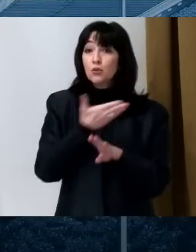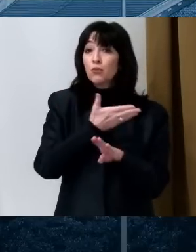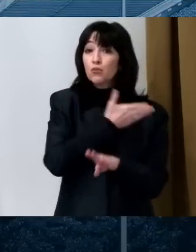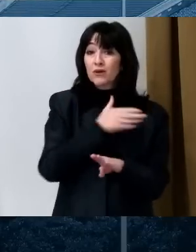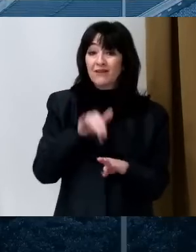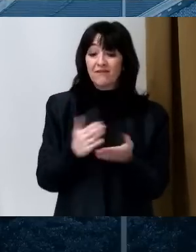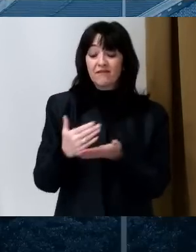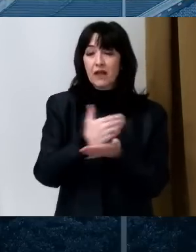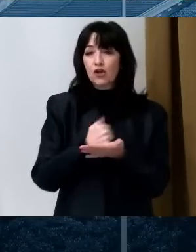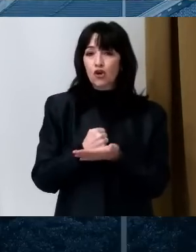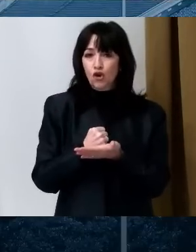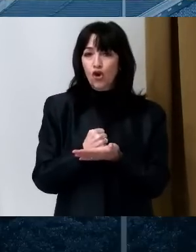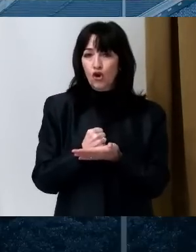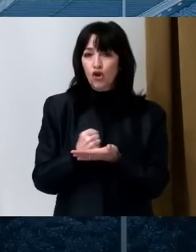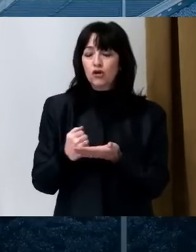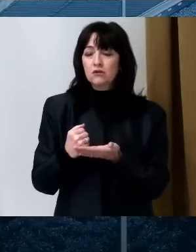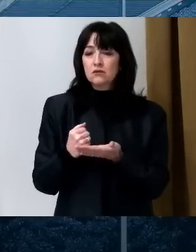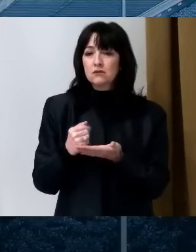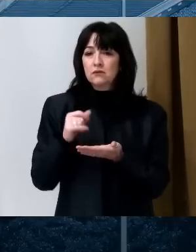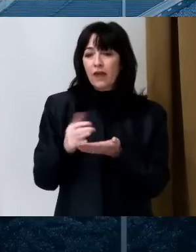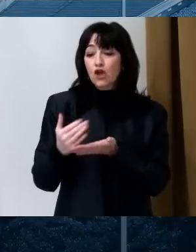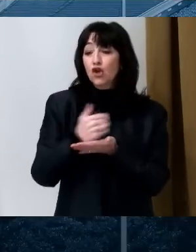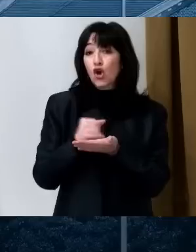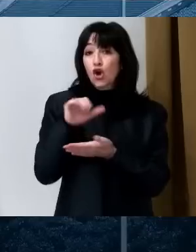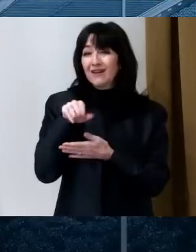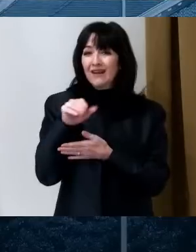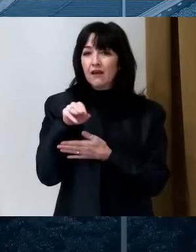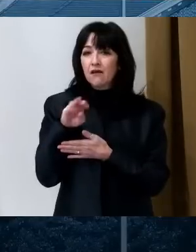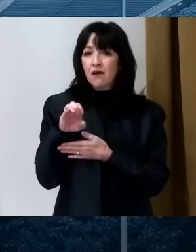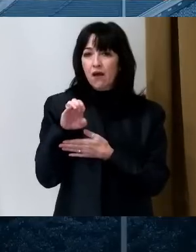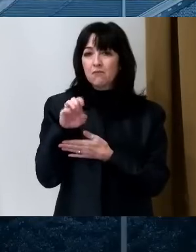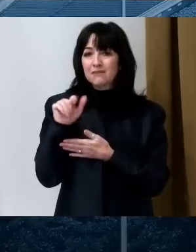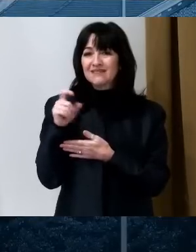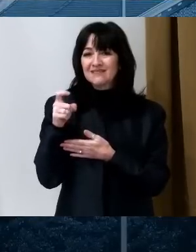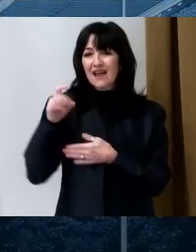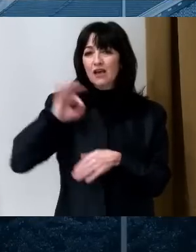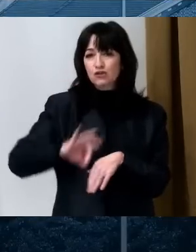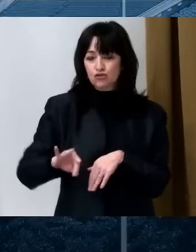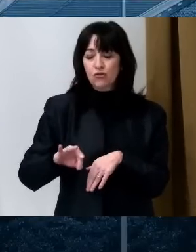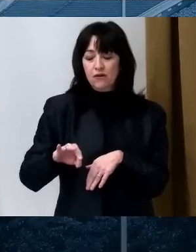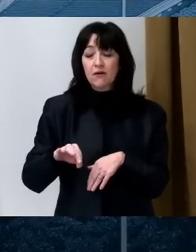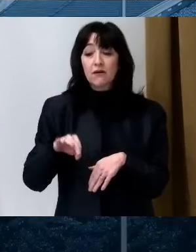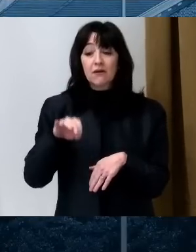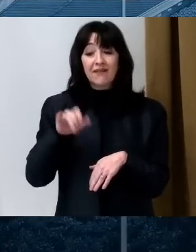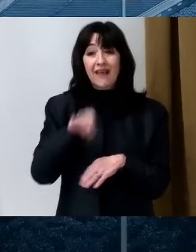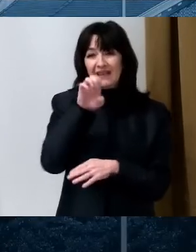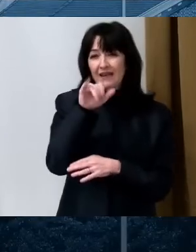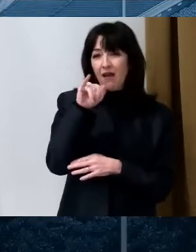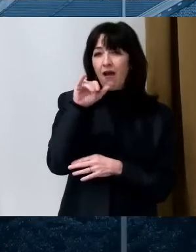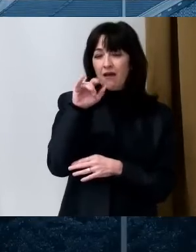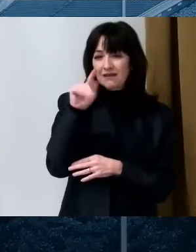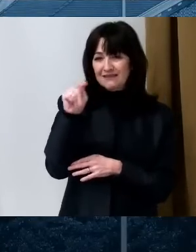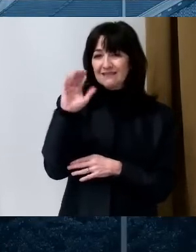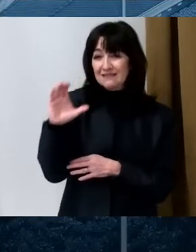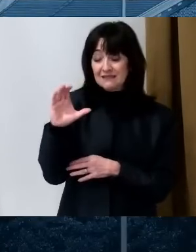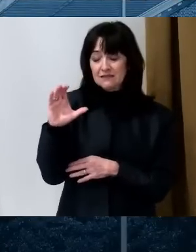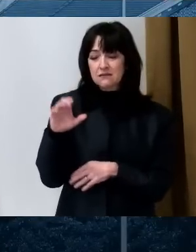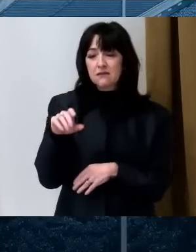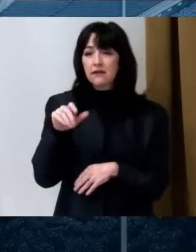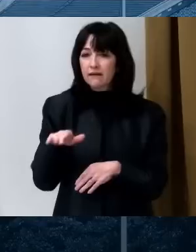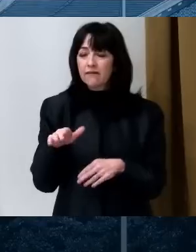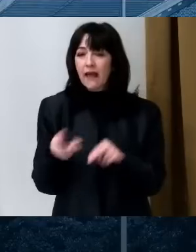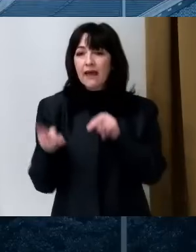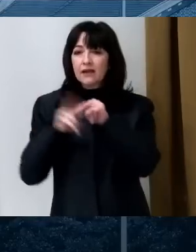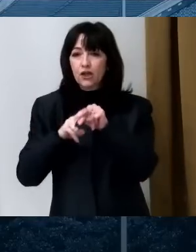tax credit had no refundable component. We created it so that 4.5% could be refundable, and this proposes lifting that to